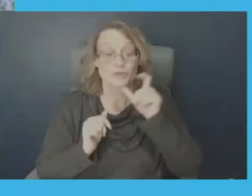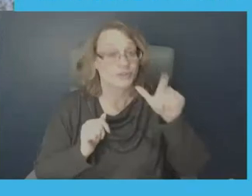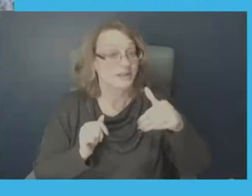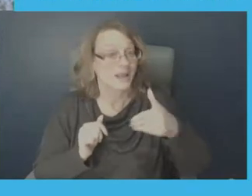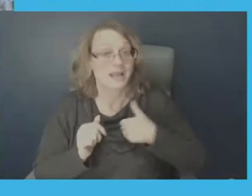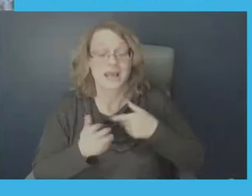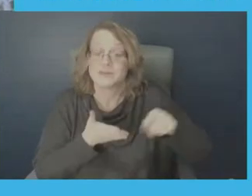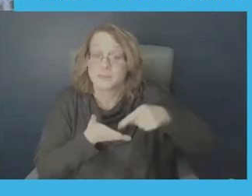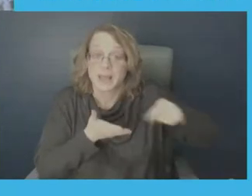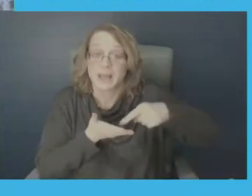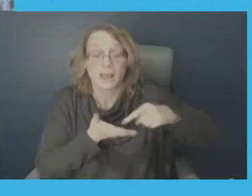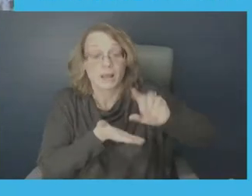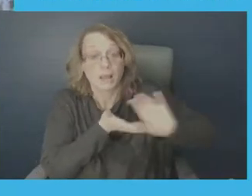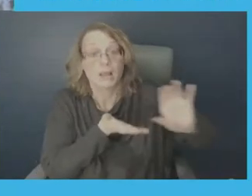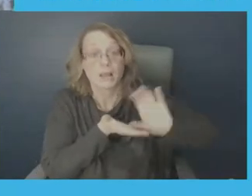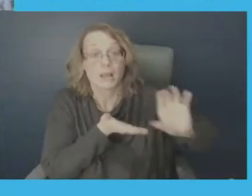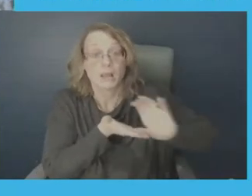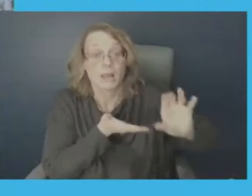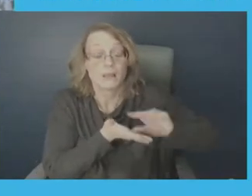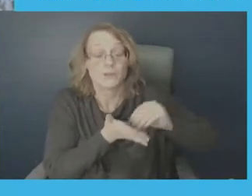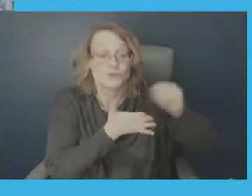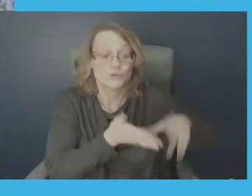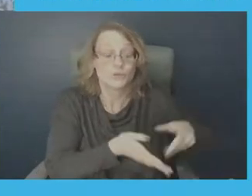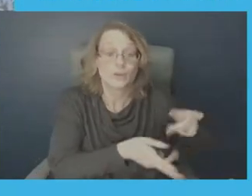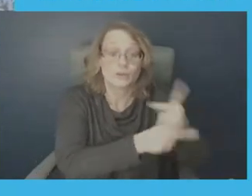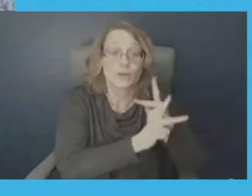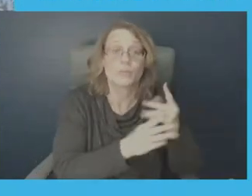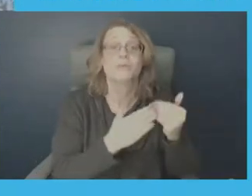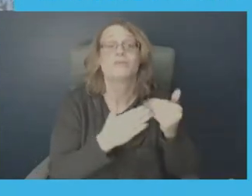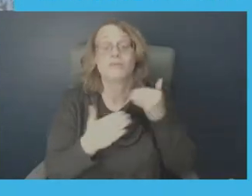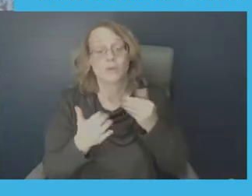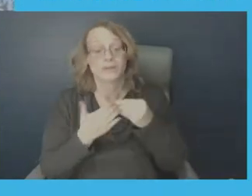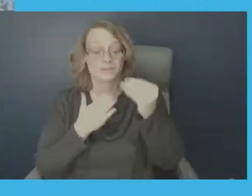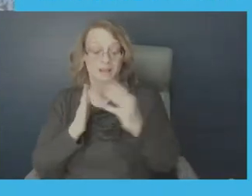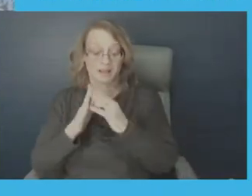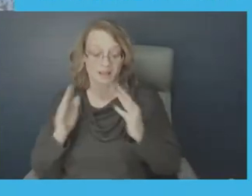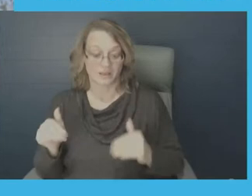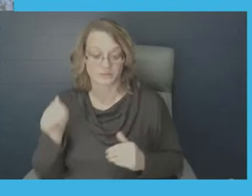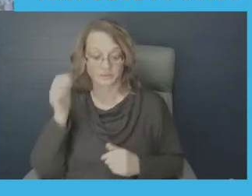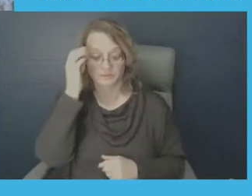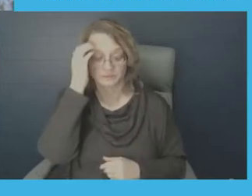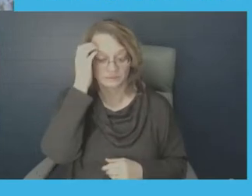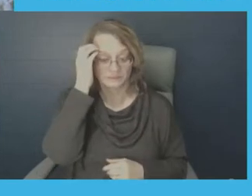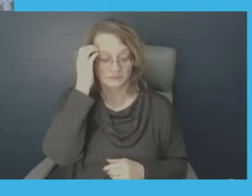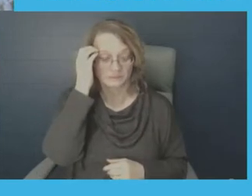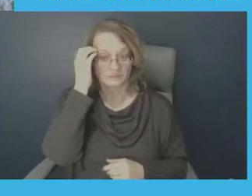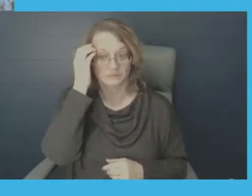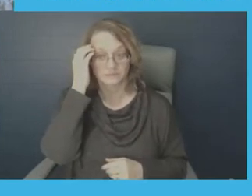Our young people should not have a mortgage before they have a mortgage.